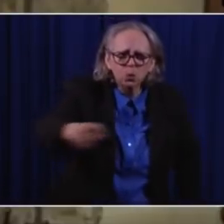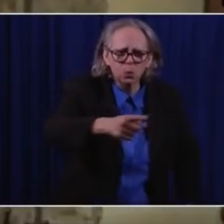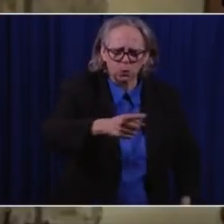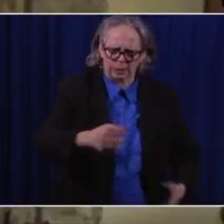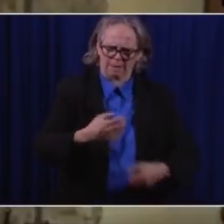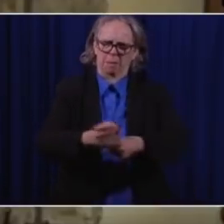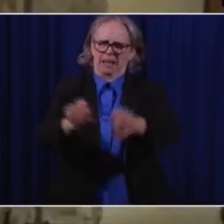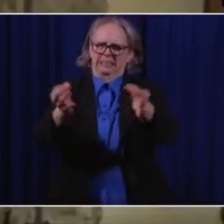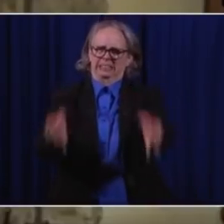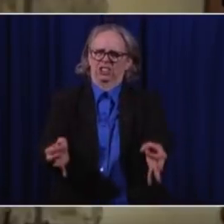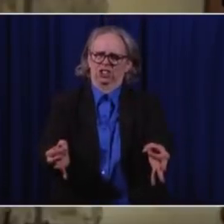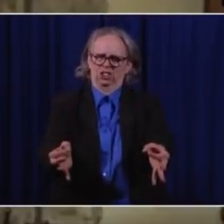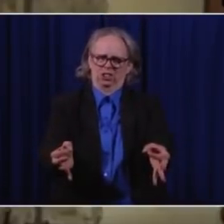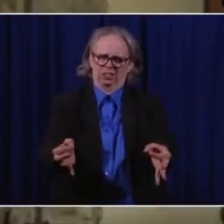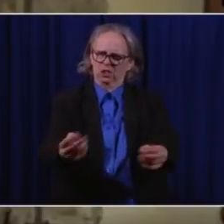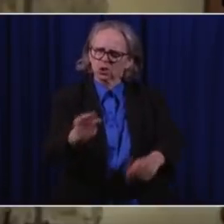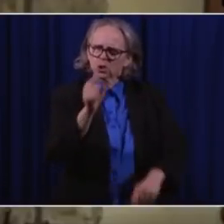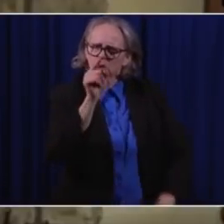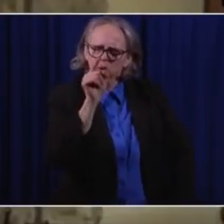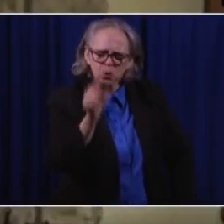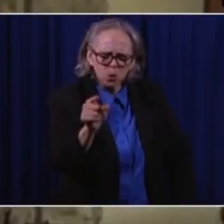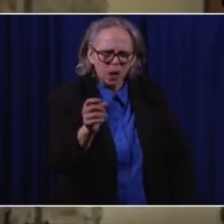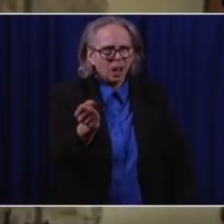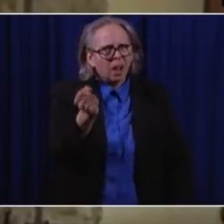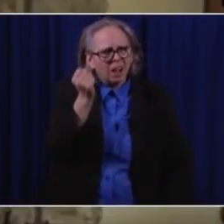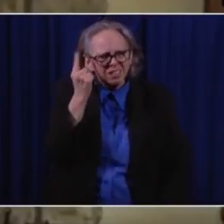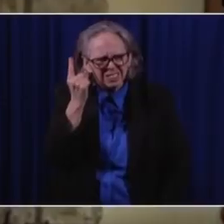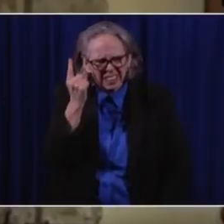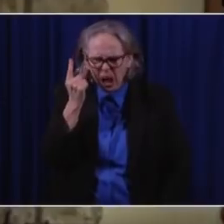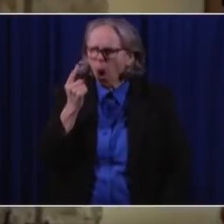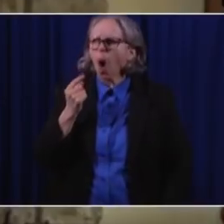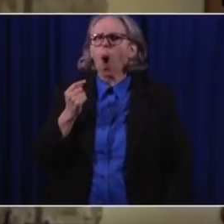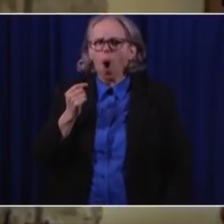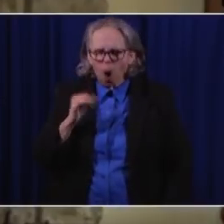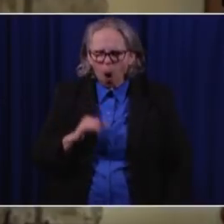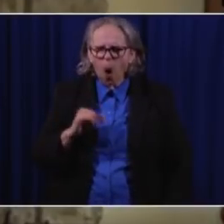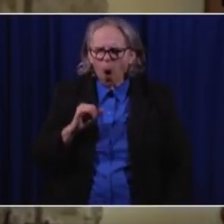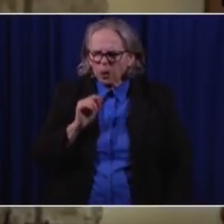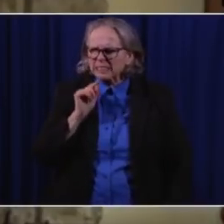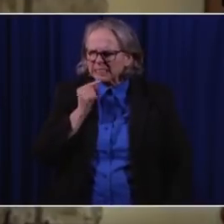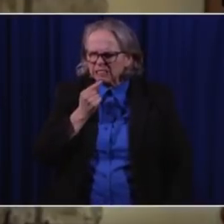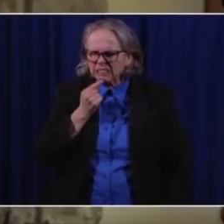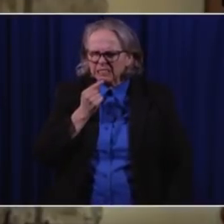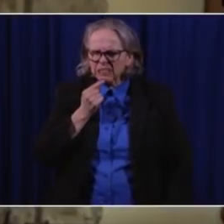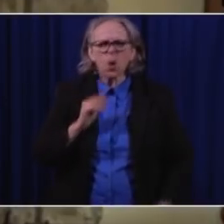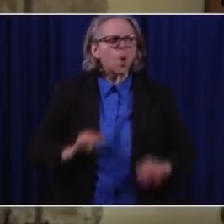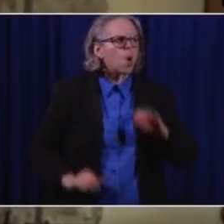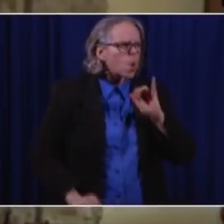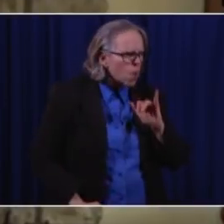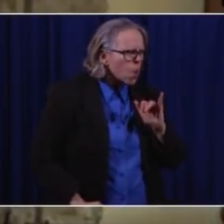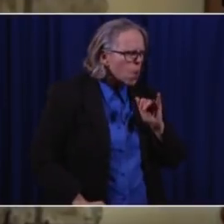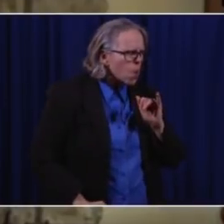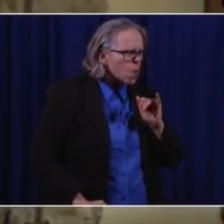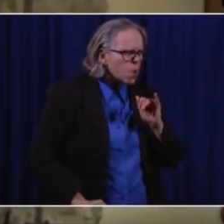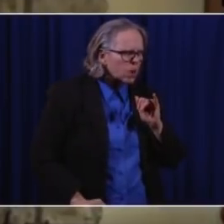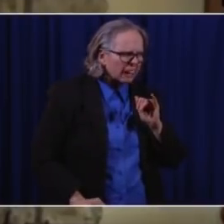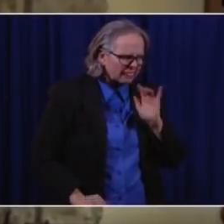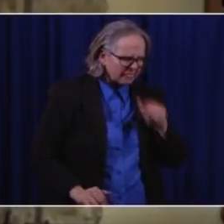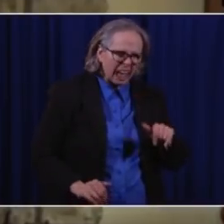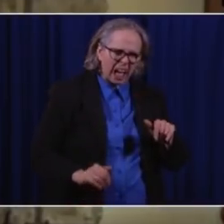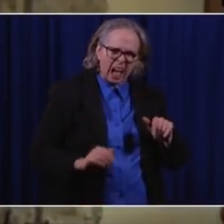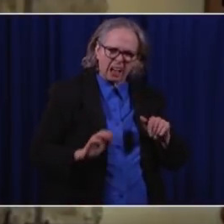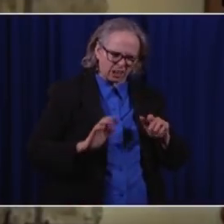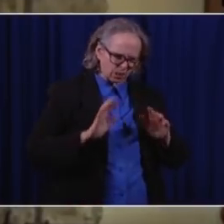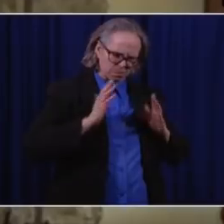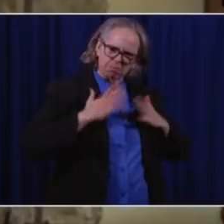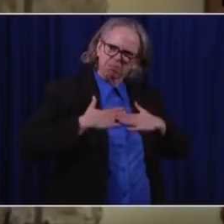and understand the gravity and the importance of their decision, that they're making these decisions for our health workers. They're making it